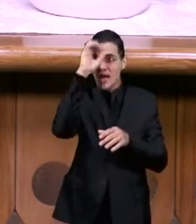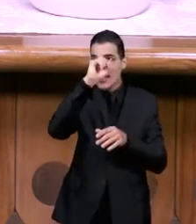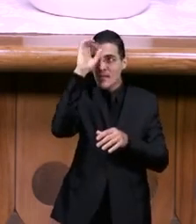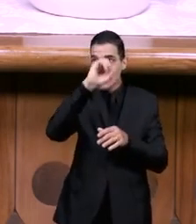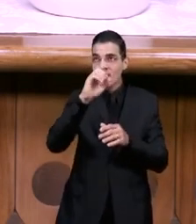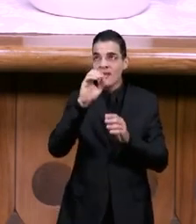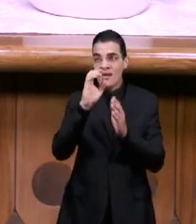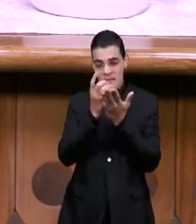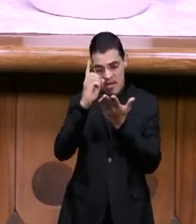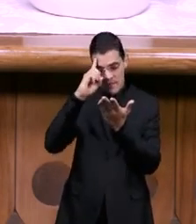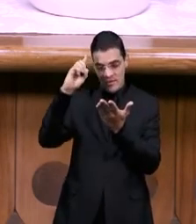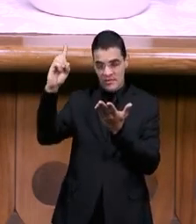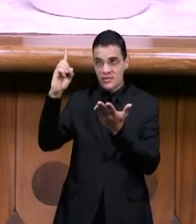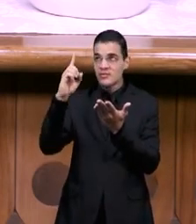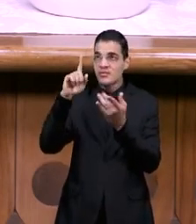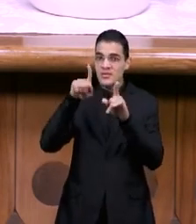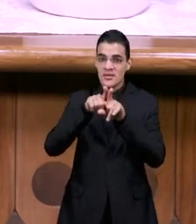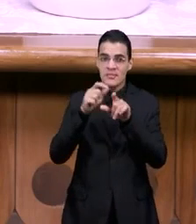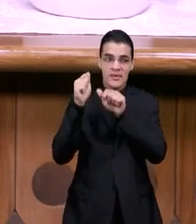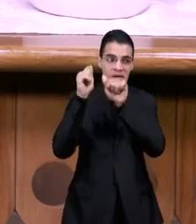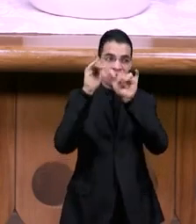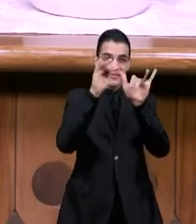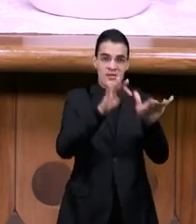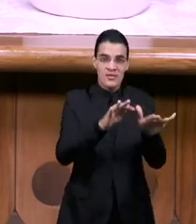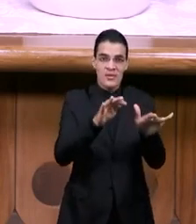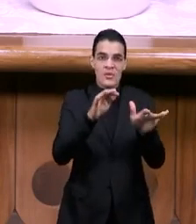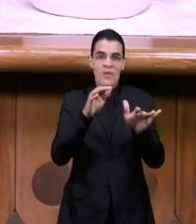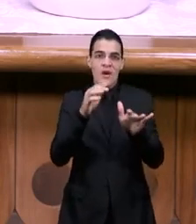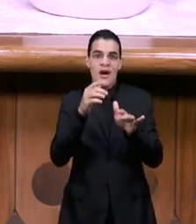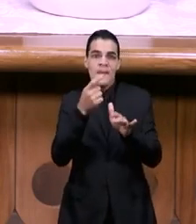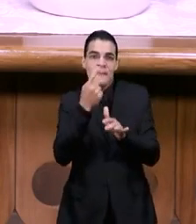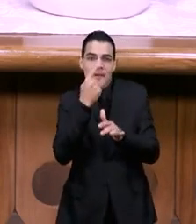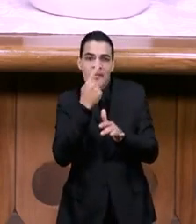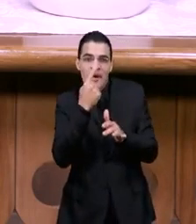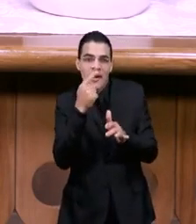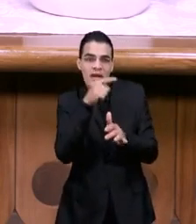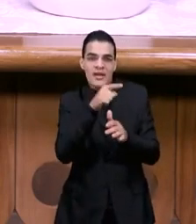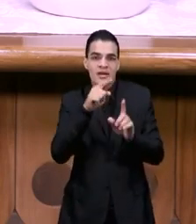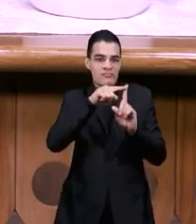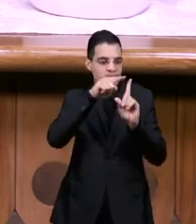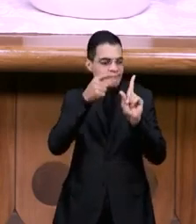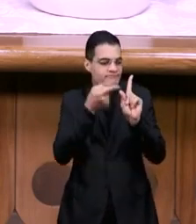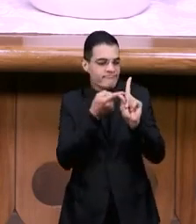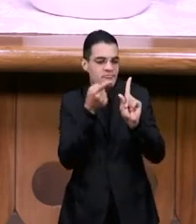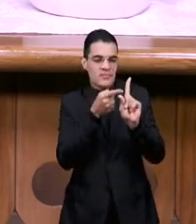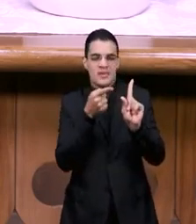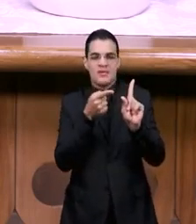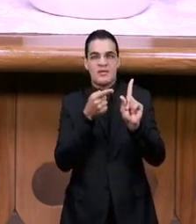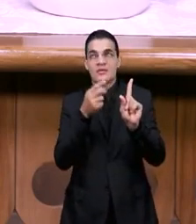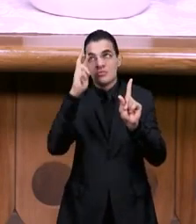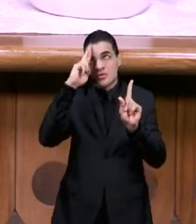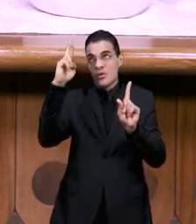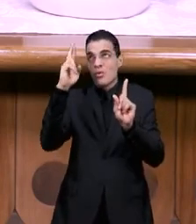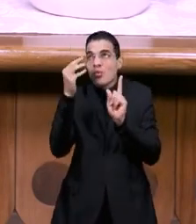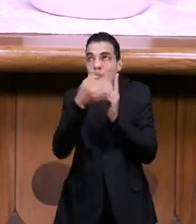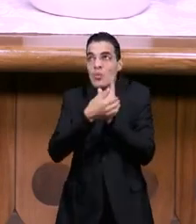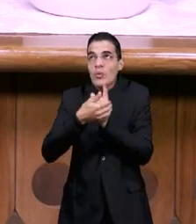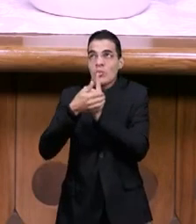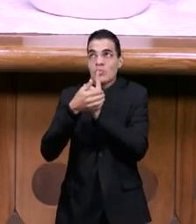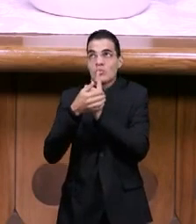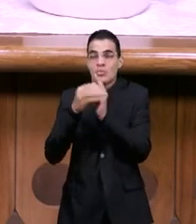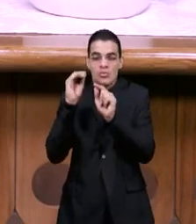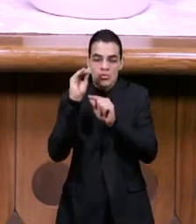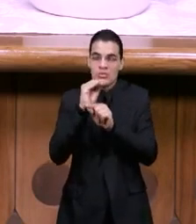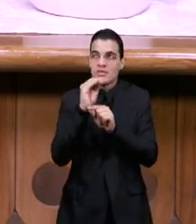your word. And bless, O Father, the parents that are pregnant in their pregnancy. Keep them from all